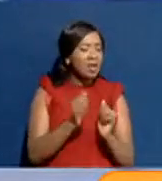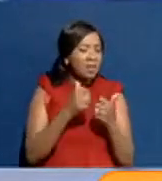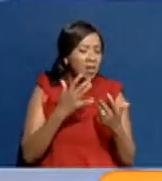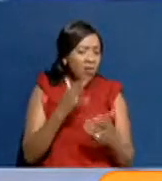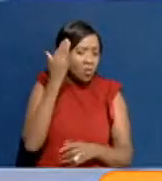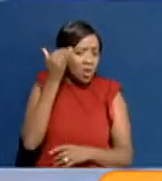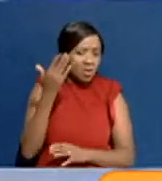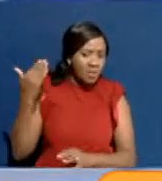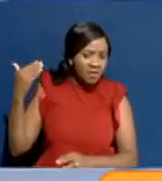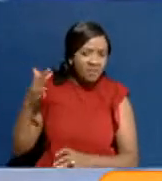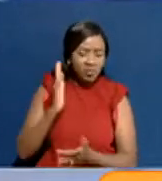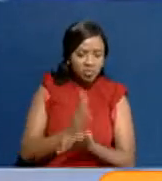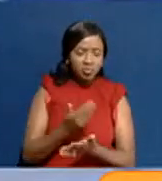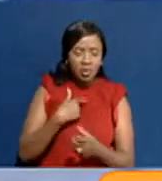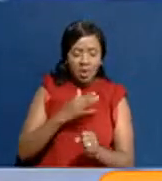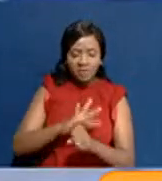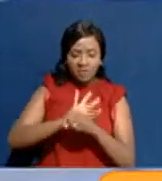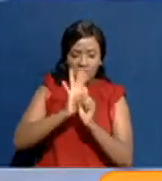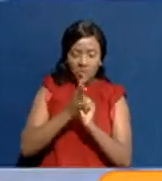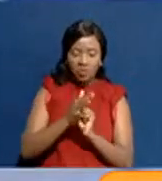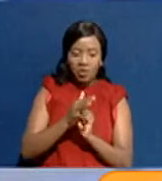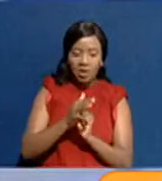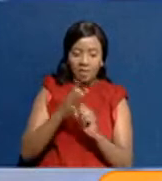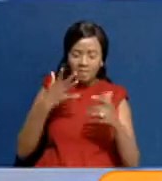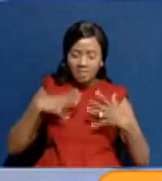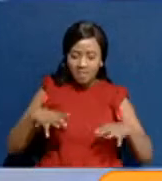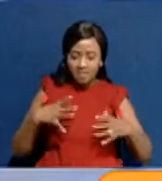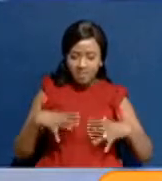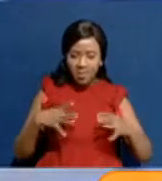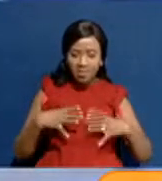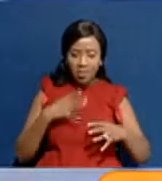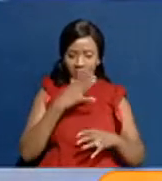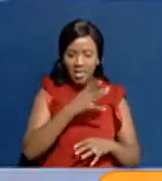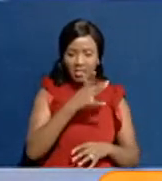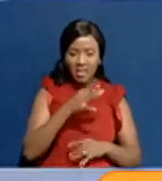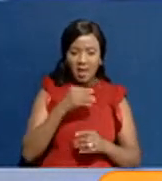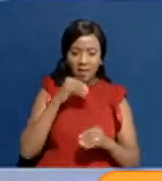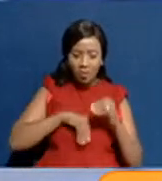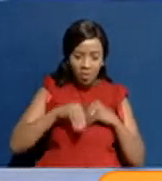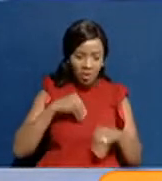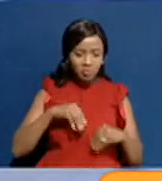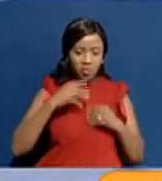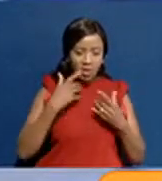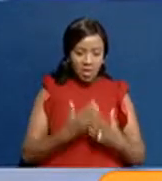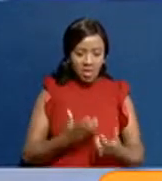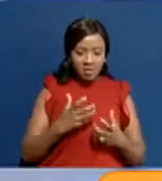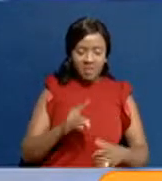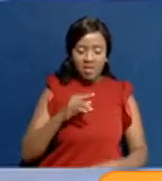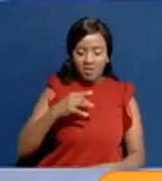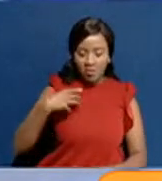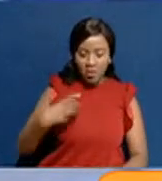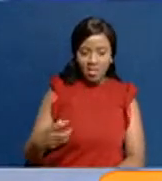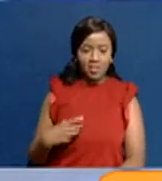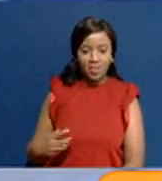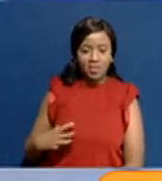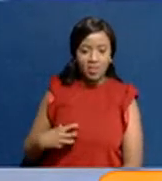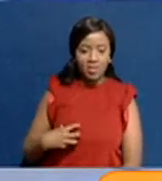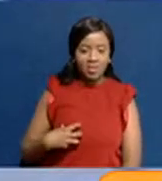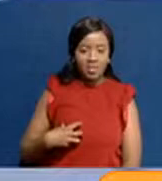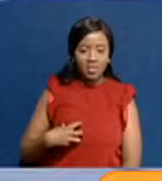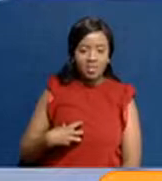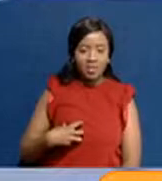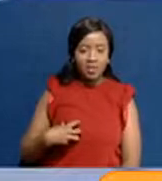was COVID-19, billionaires, investigations were conducted. There was a 21-day